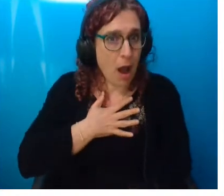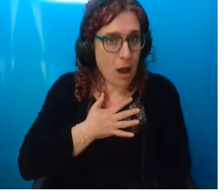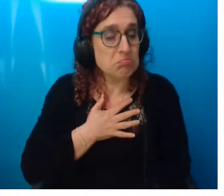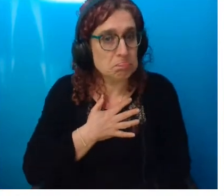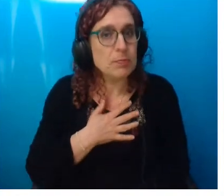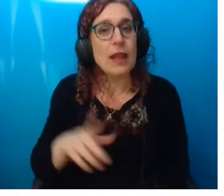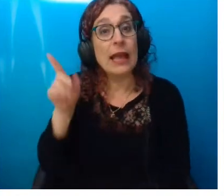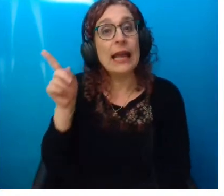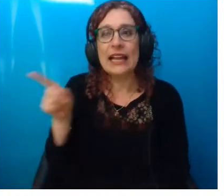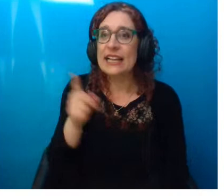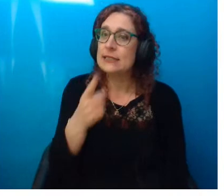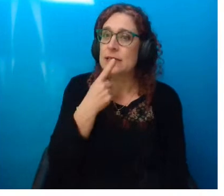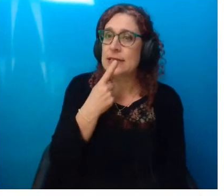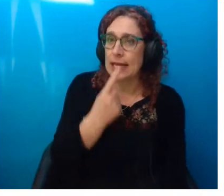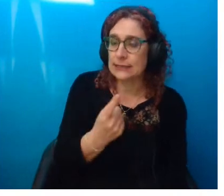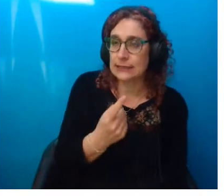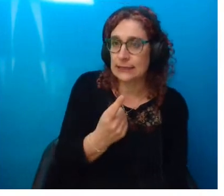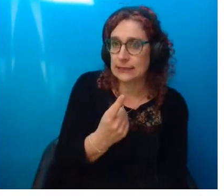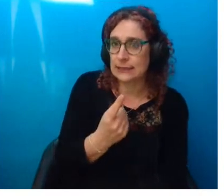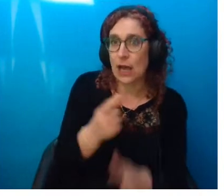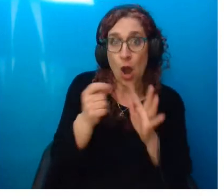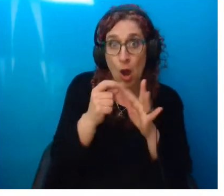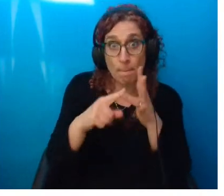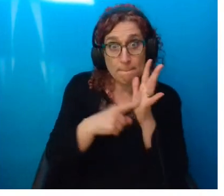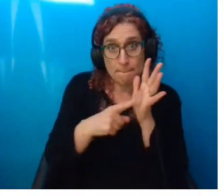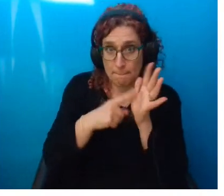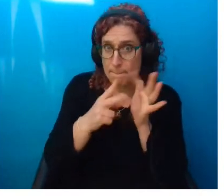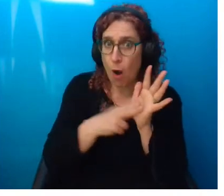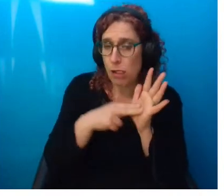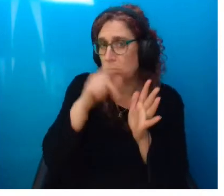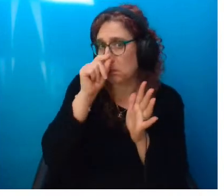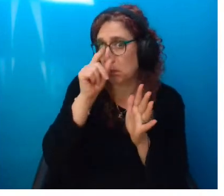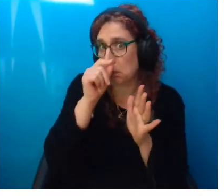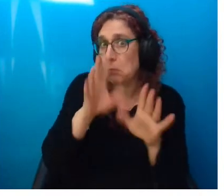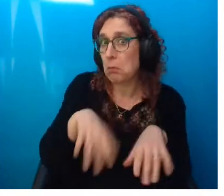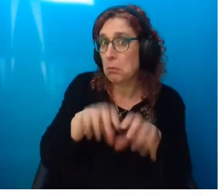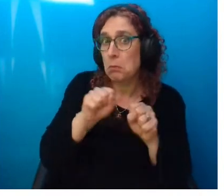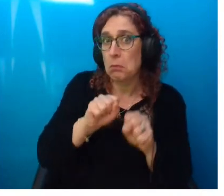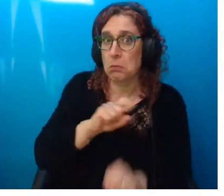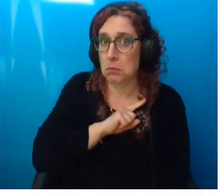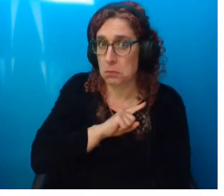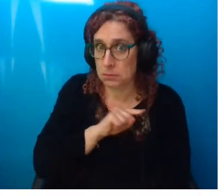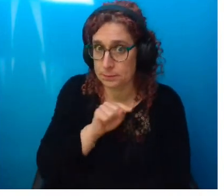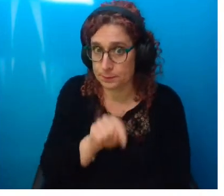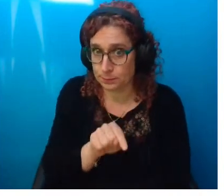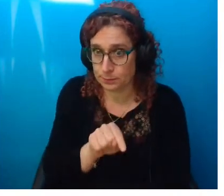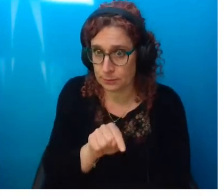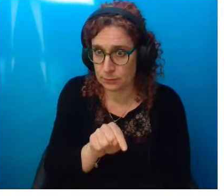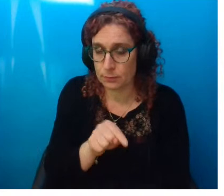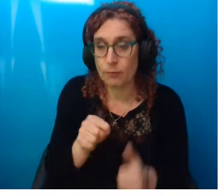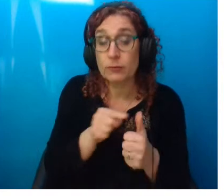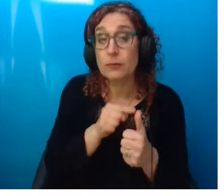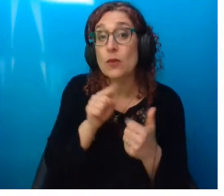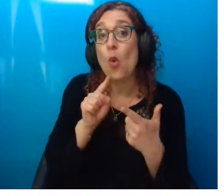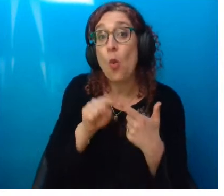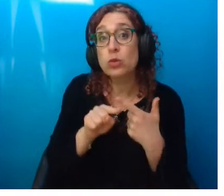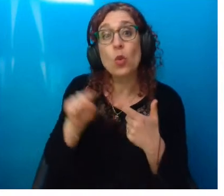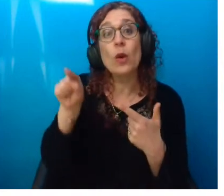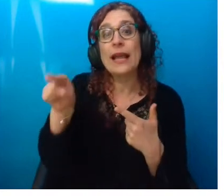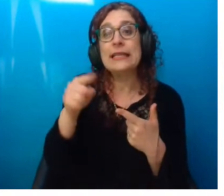symptoms. He describes pollen as a causative agent. And he also describes the first dose response